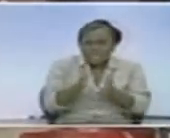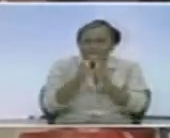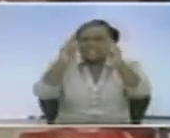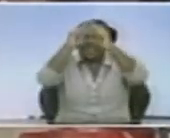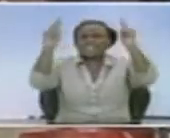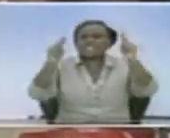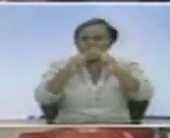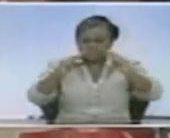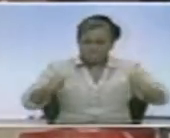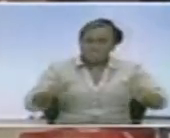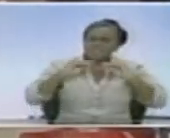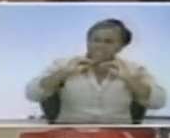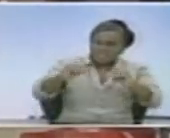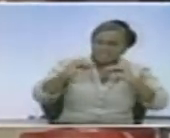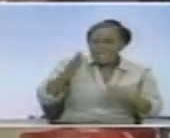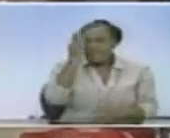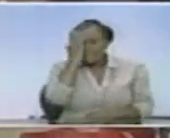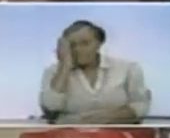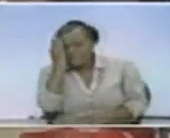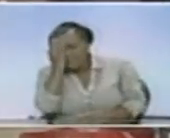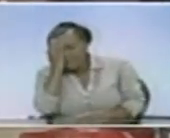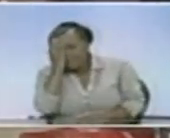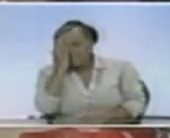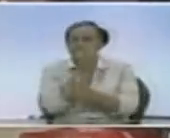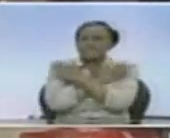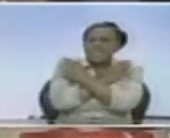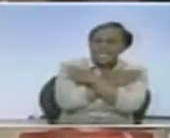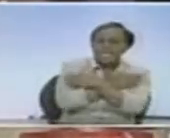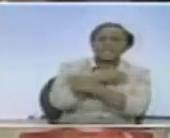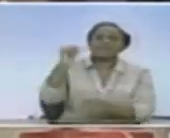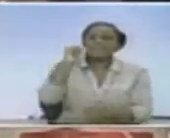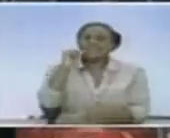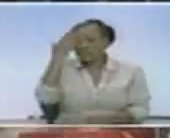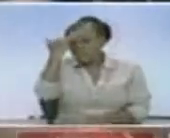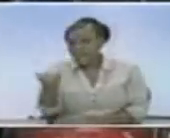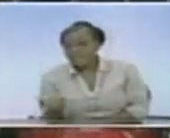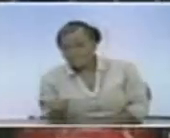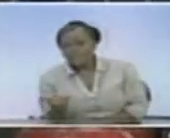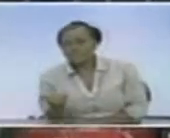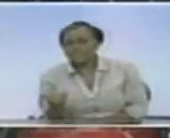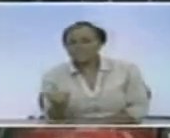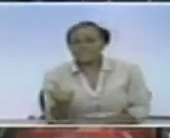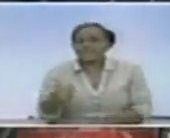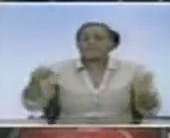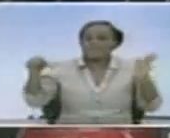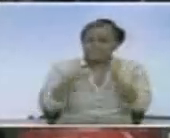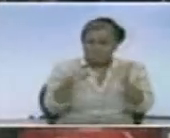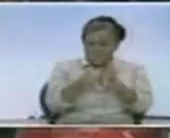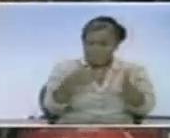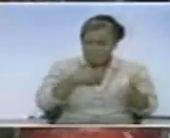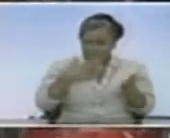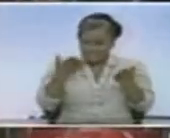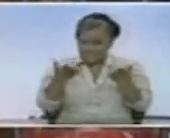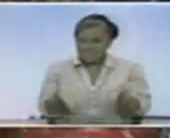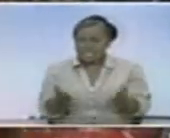He was friends of Israel's, he was friend of Britain, because this problem that we are dealing with